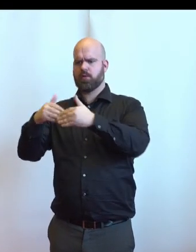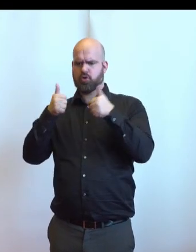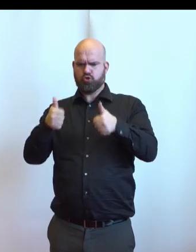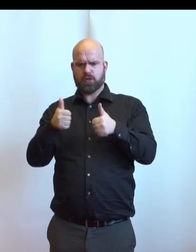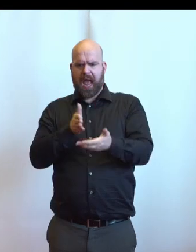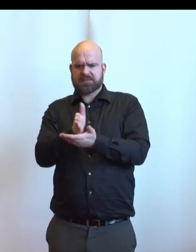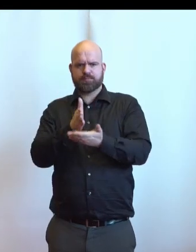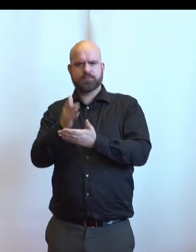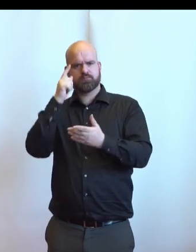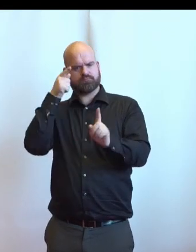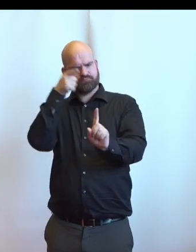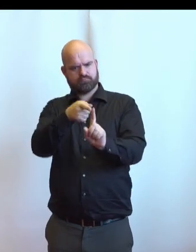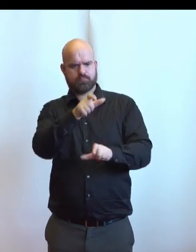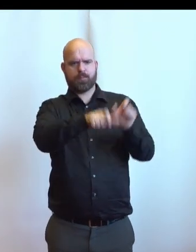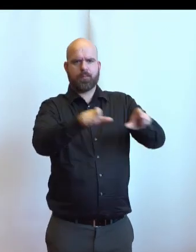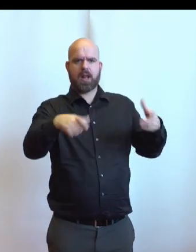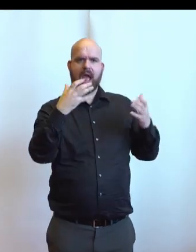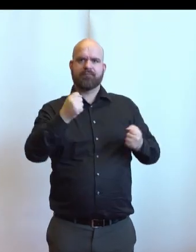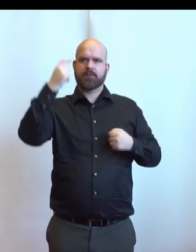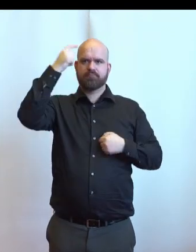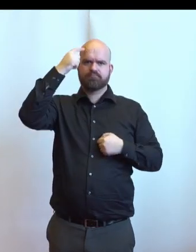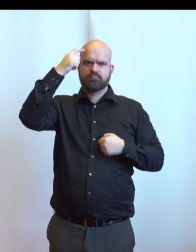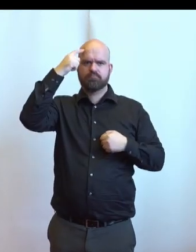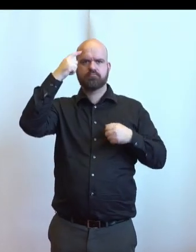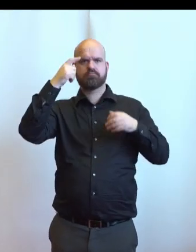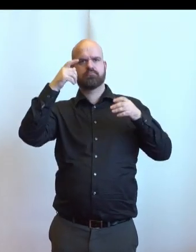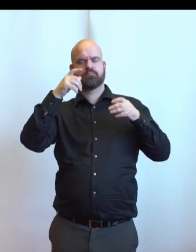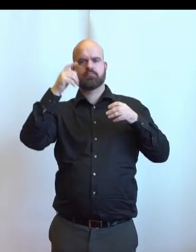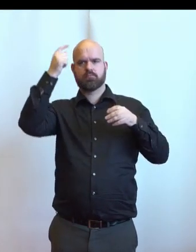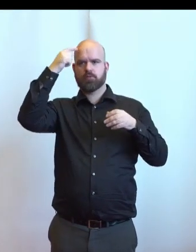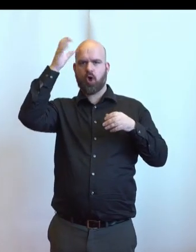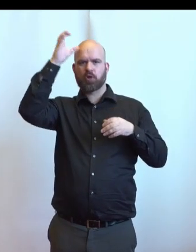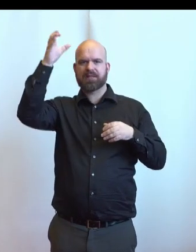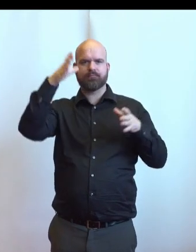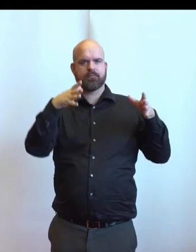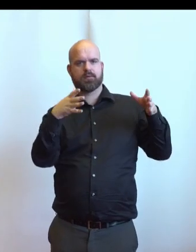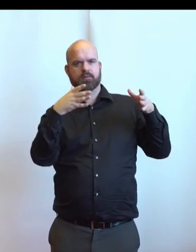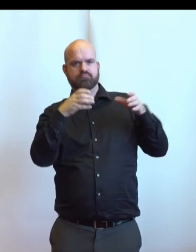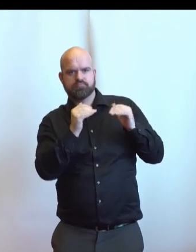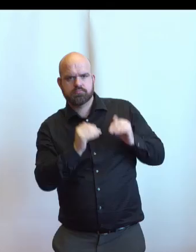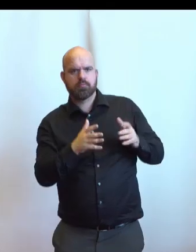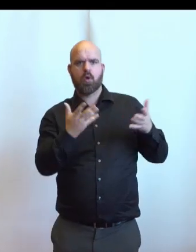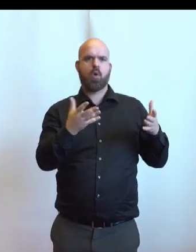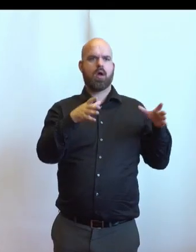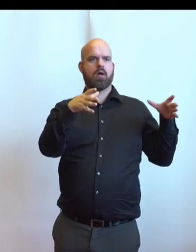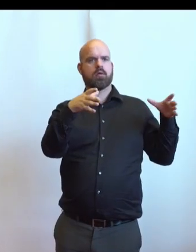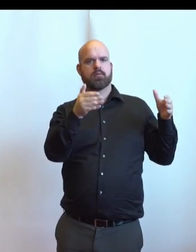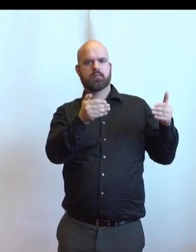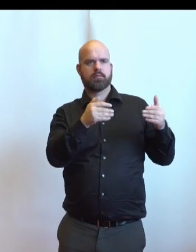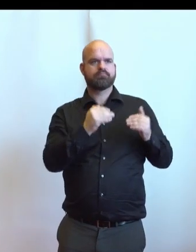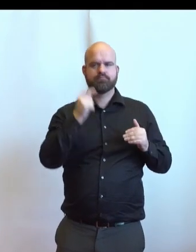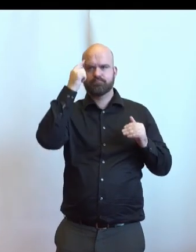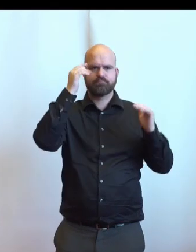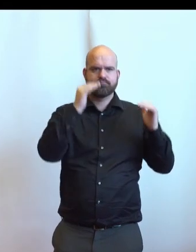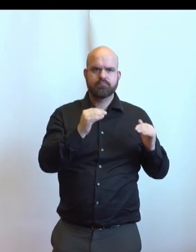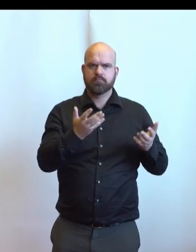impairments. And the second one, specifically to Accenture with regard to Drishti. We all laughed when